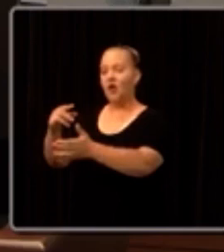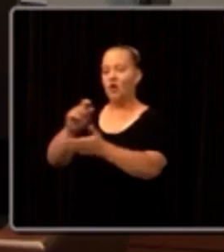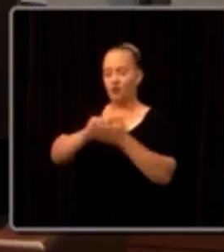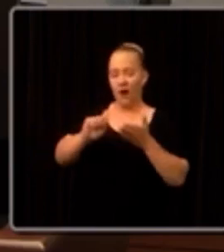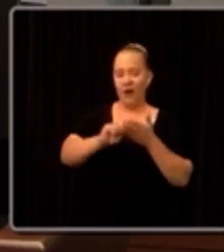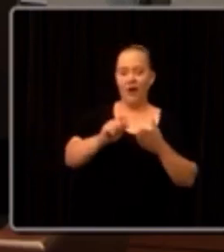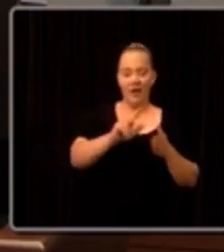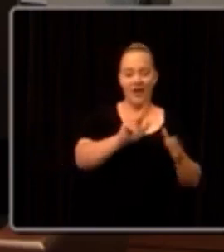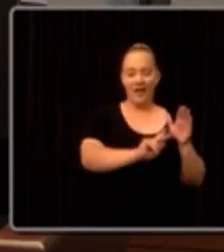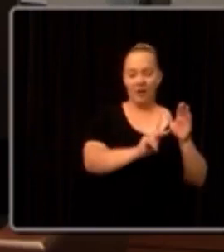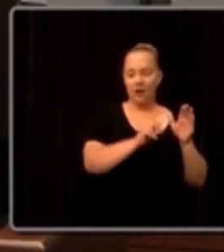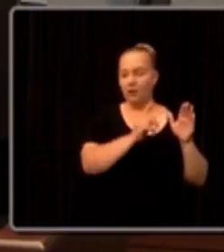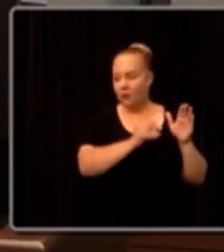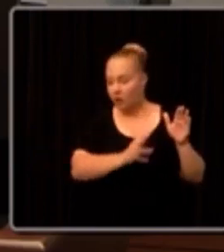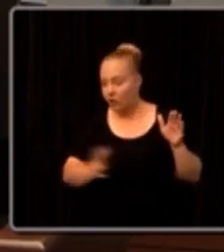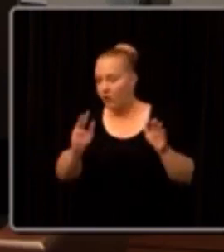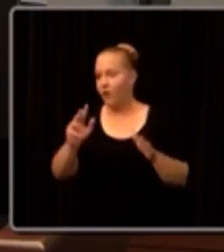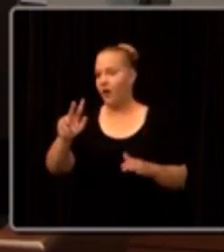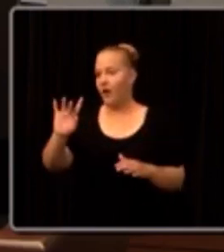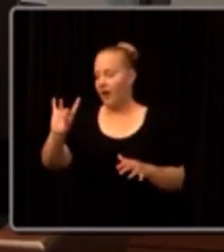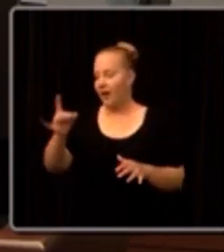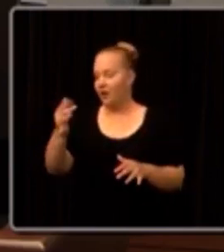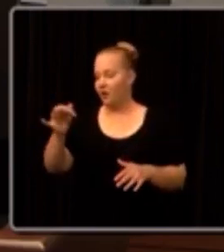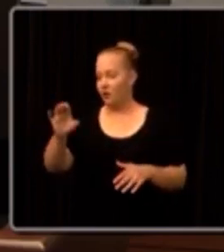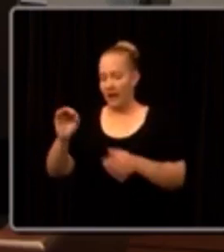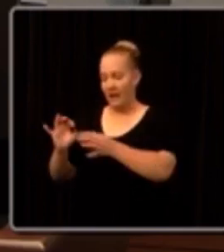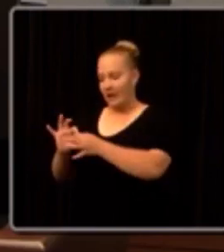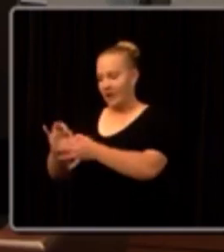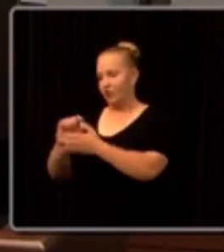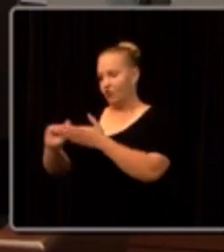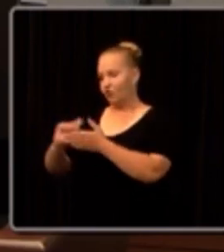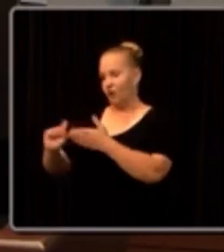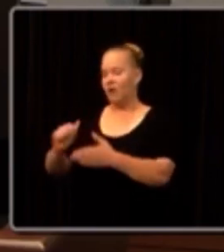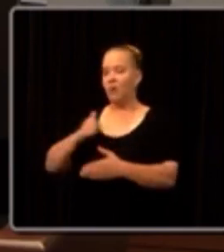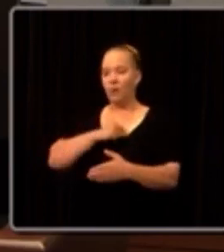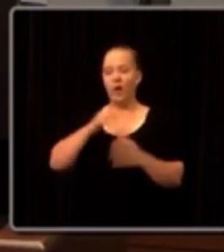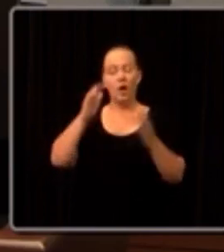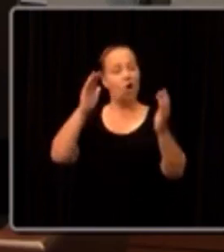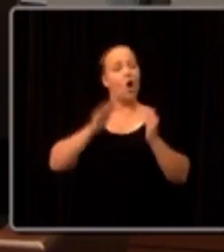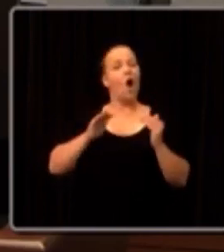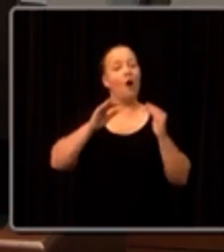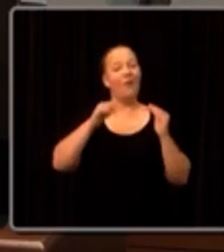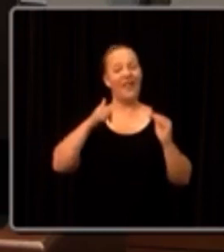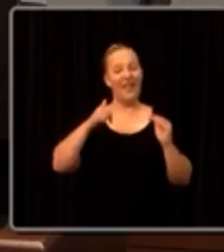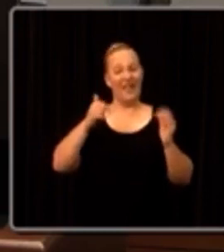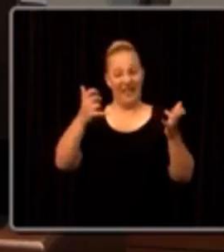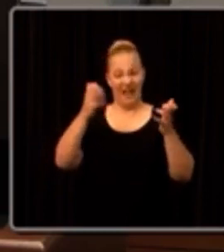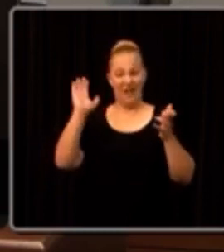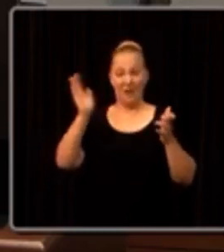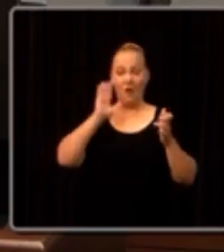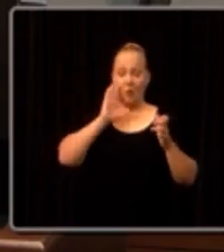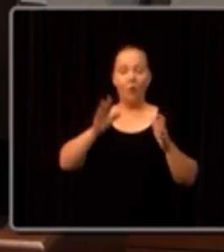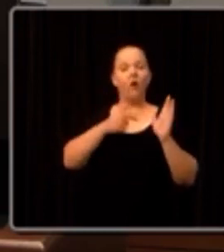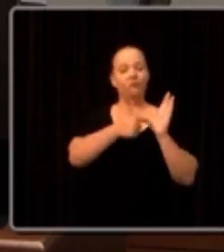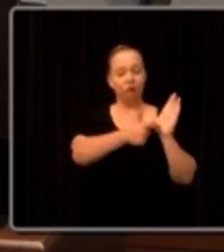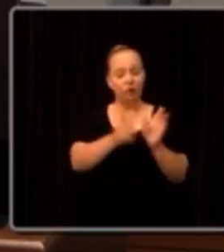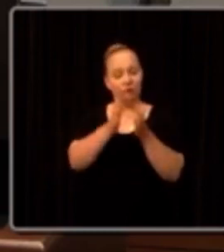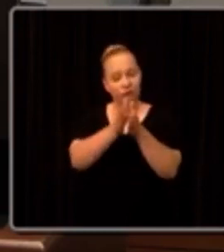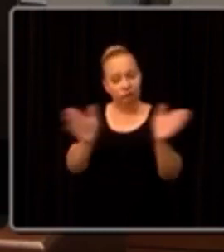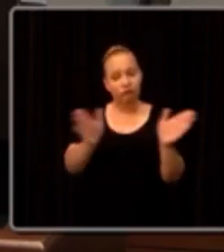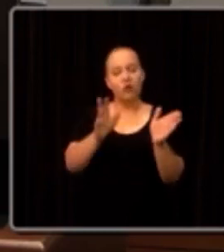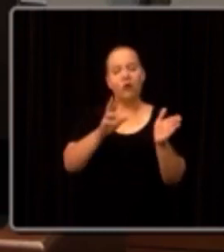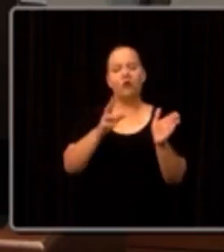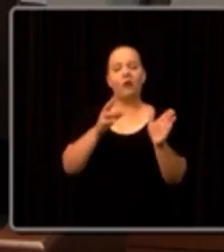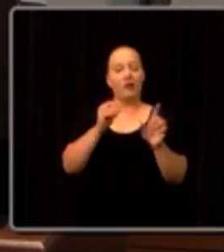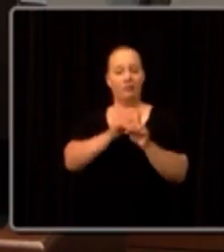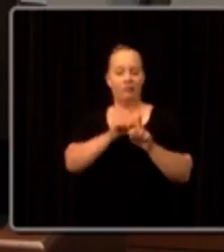8th grade writing instruction. We hope that this presentation will provide you with a quick overview of the resource and impact statements from staff and